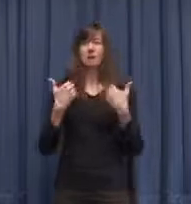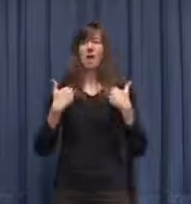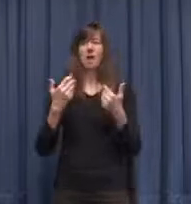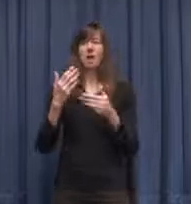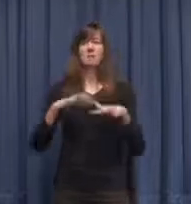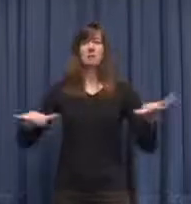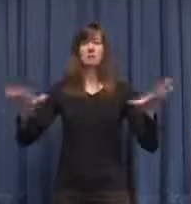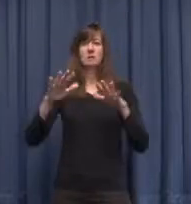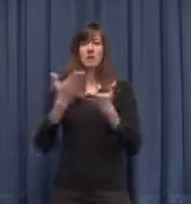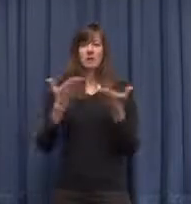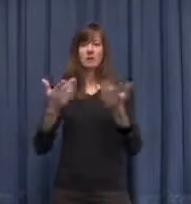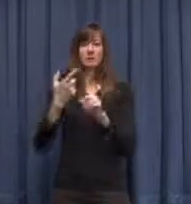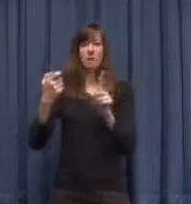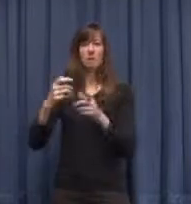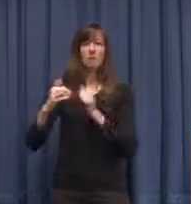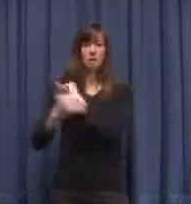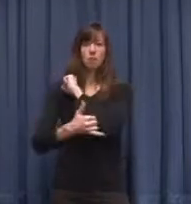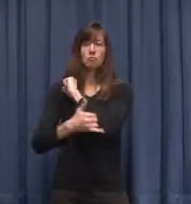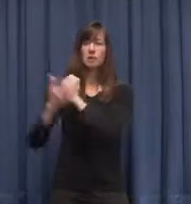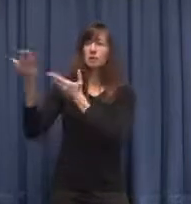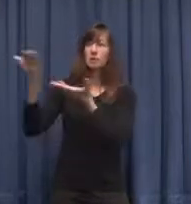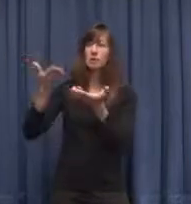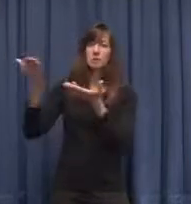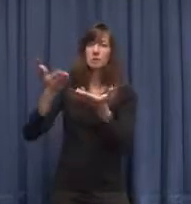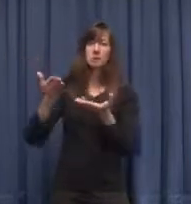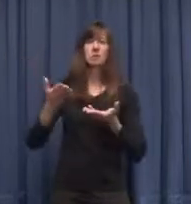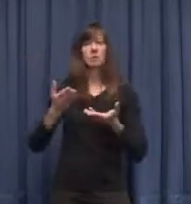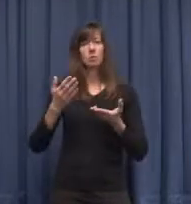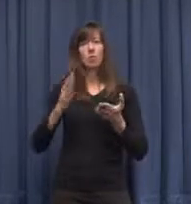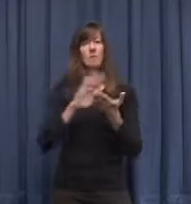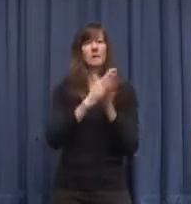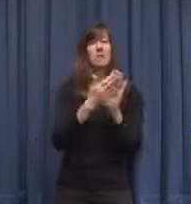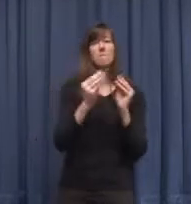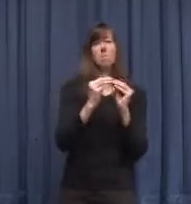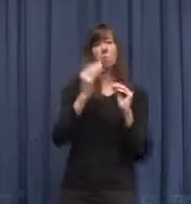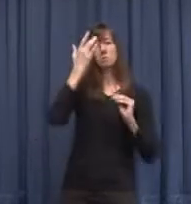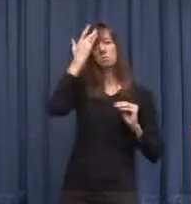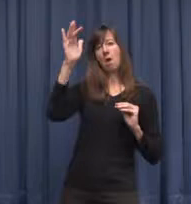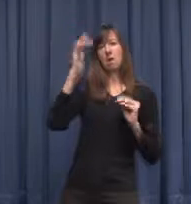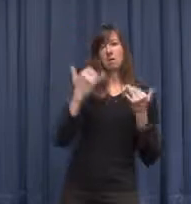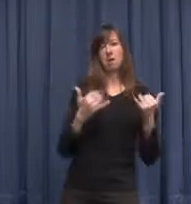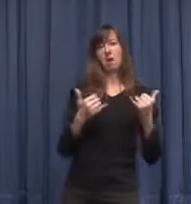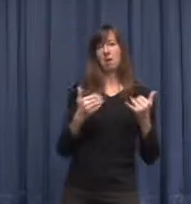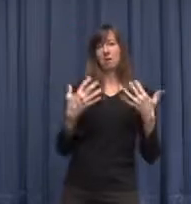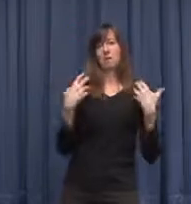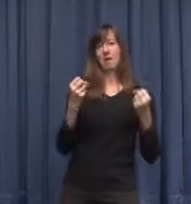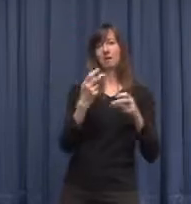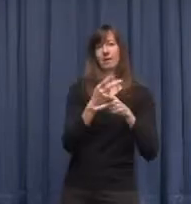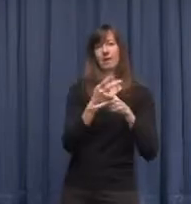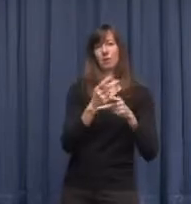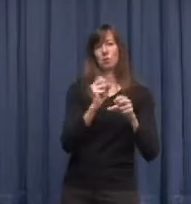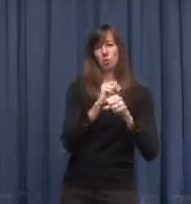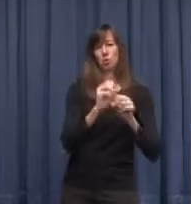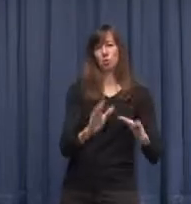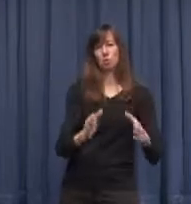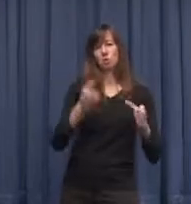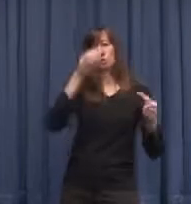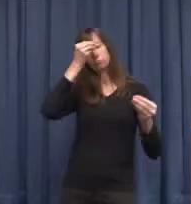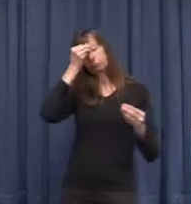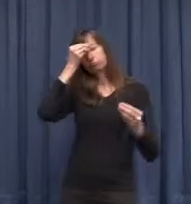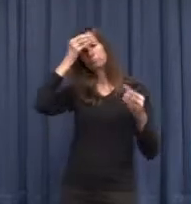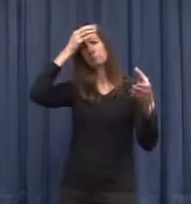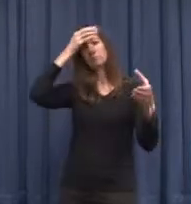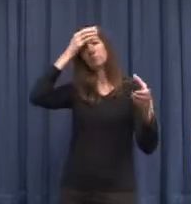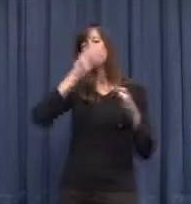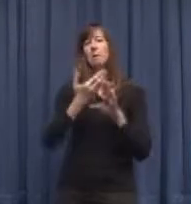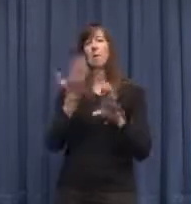more informed medically about the disease and how to deal with it, or excuse me, the virus, we have all that knowledge